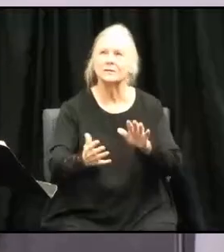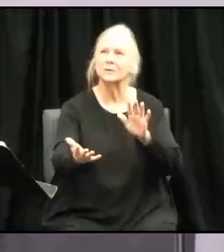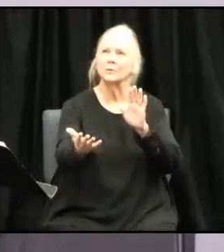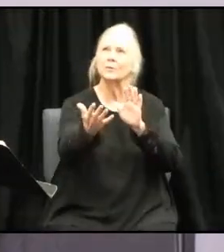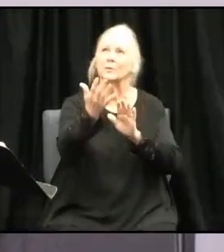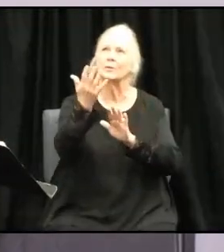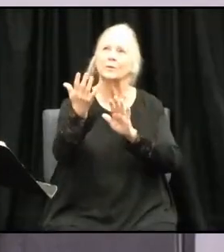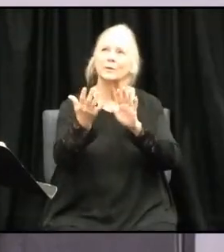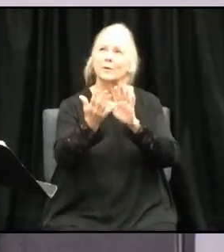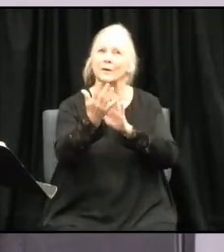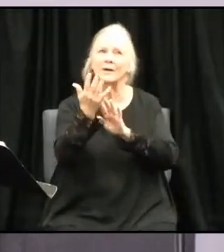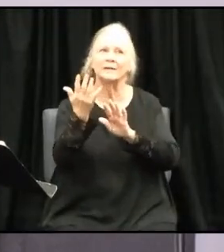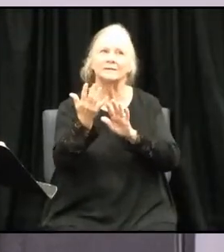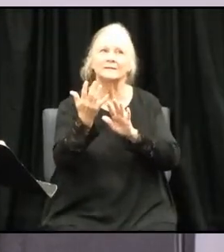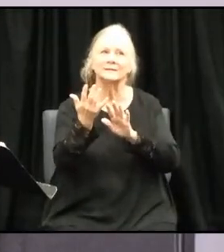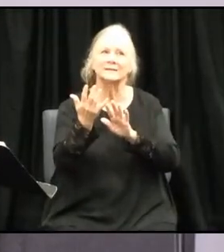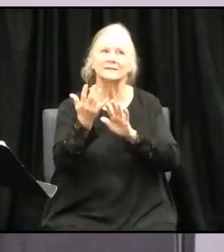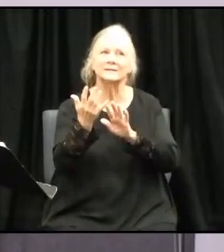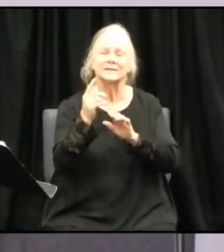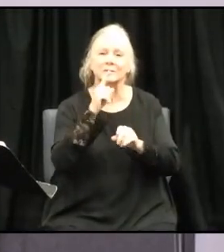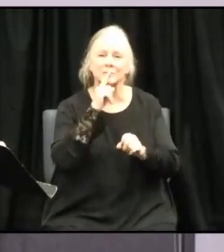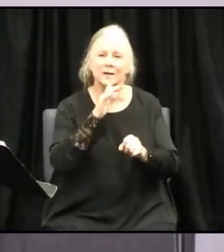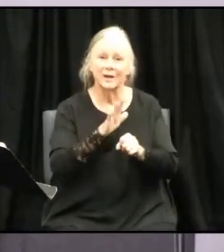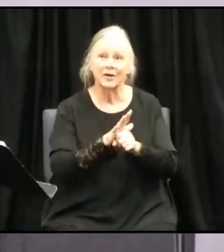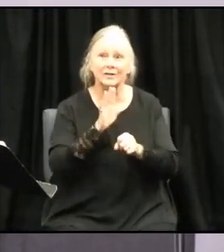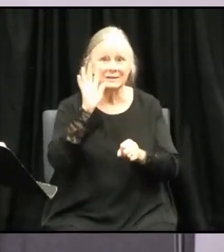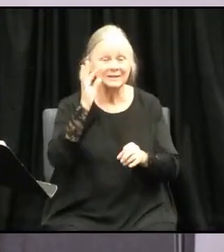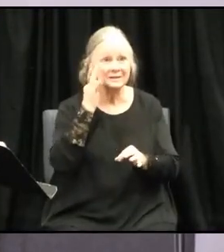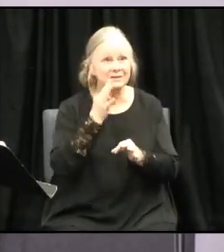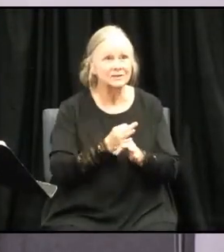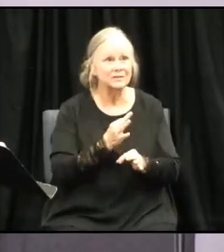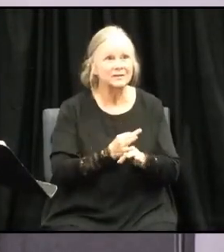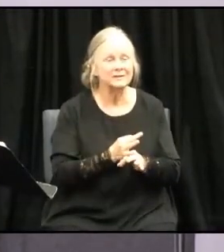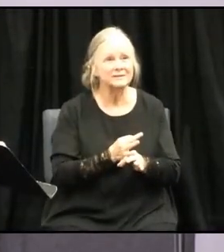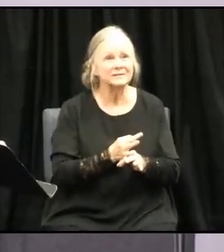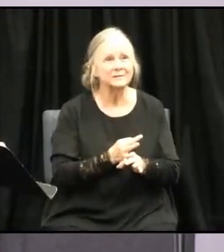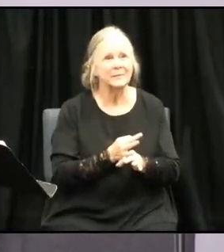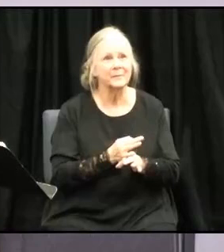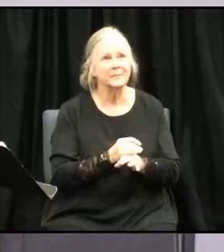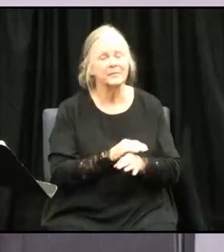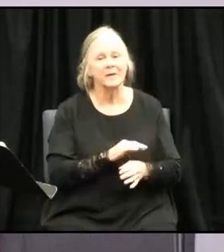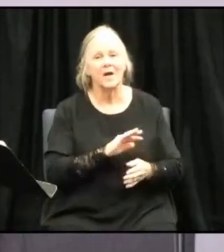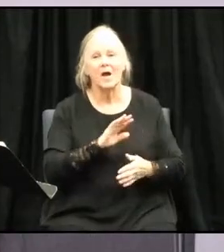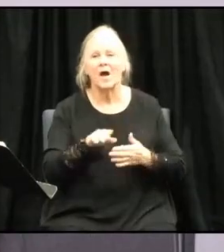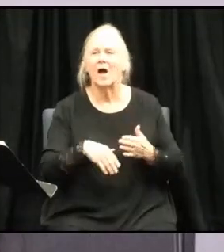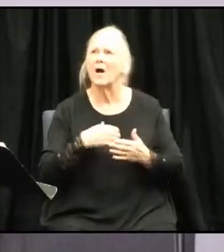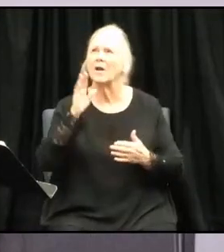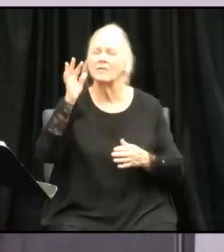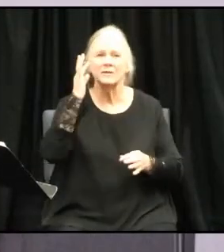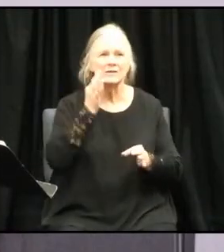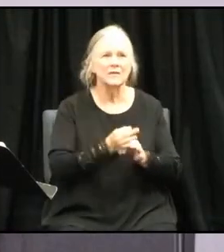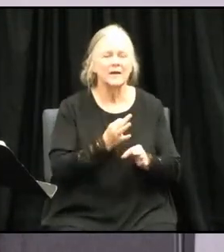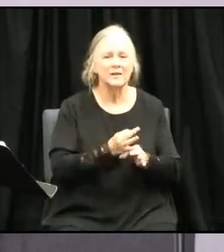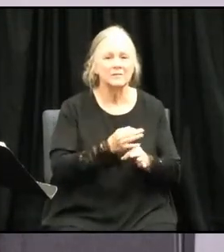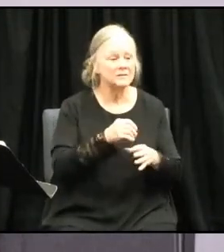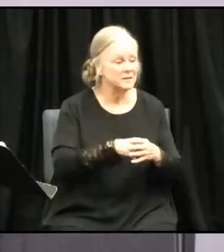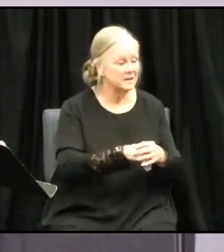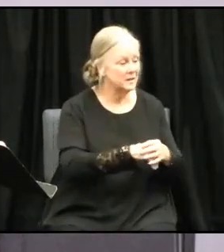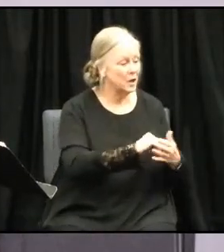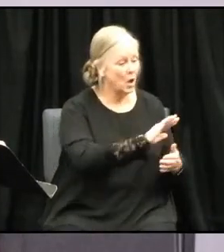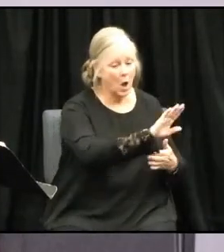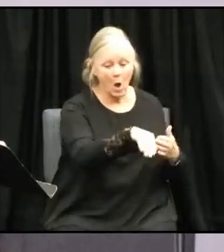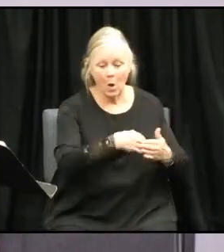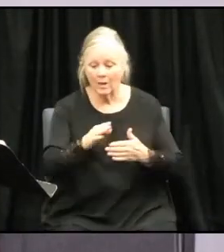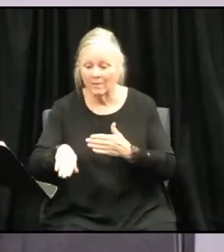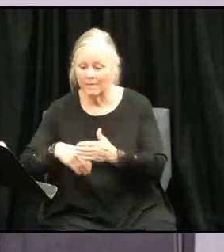Bible says God's presence is everywhere and that all of his faithfulness is there in all of those places all at the same